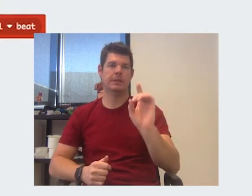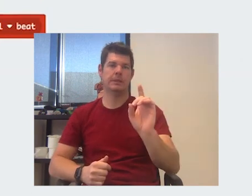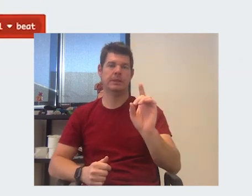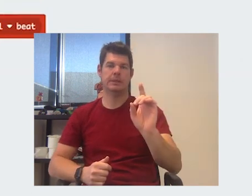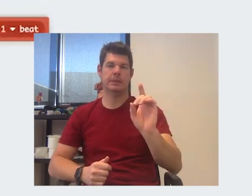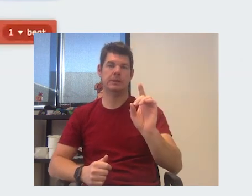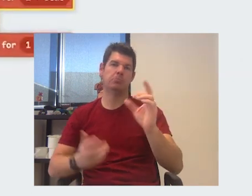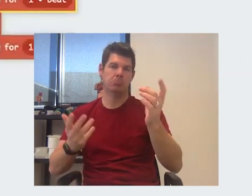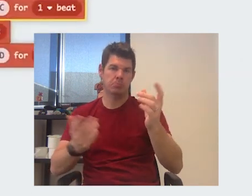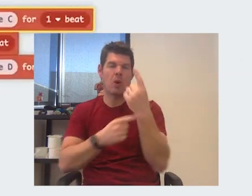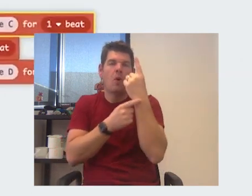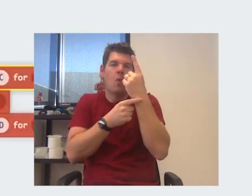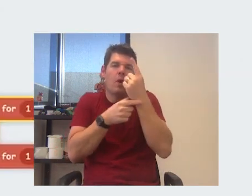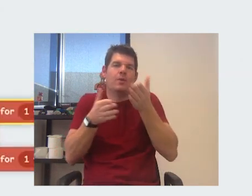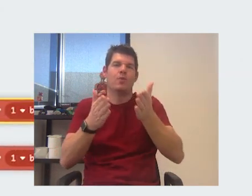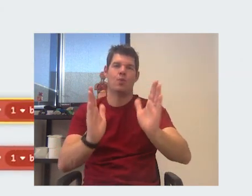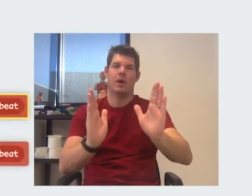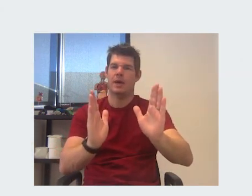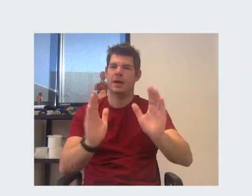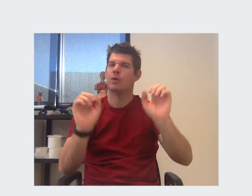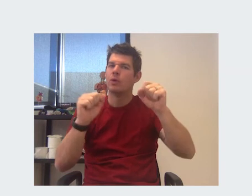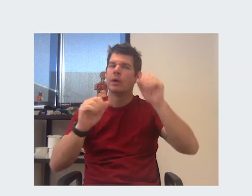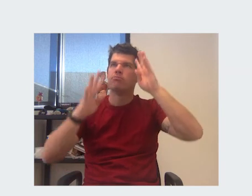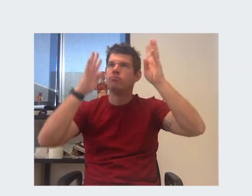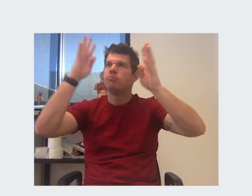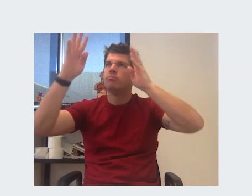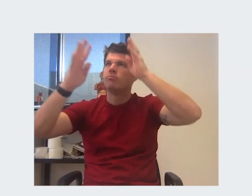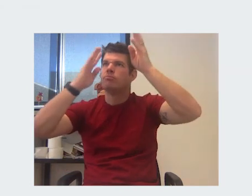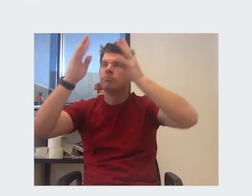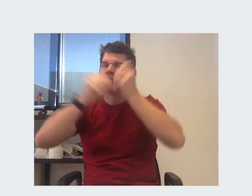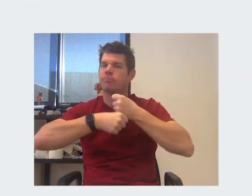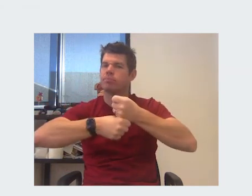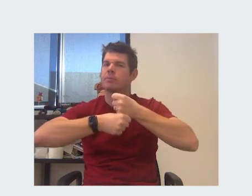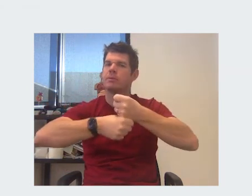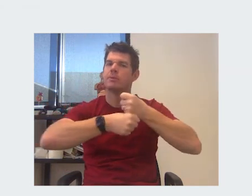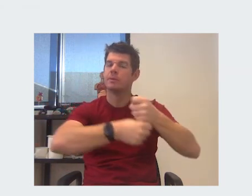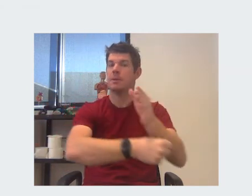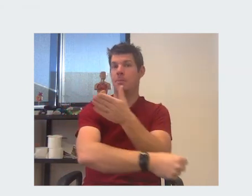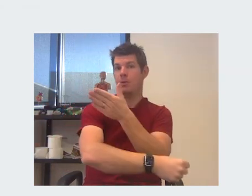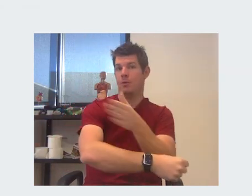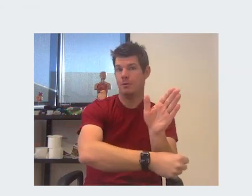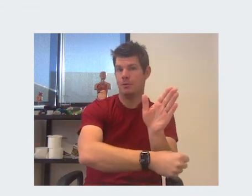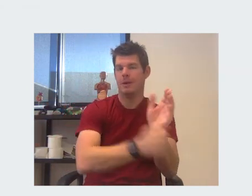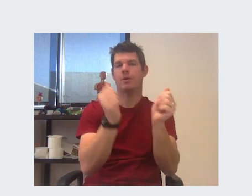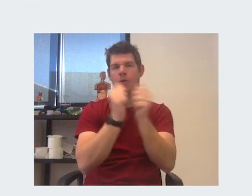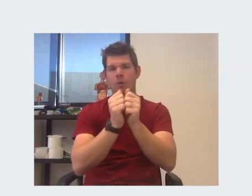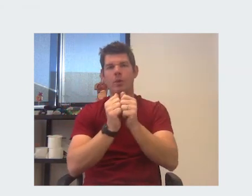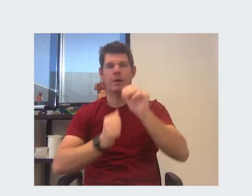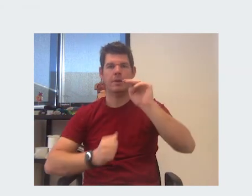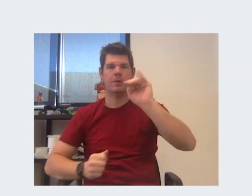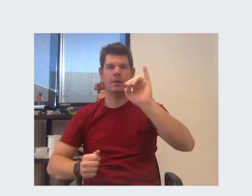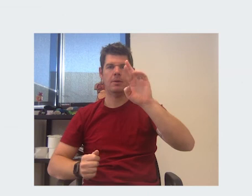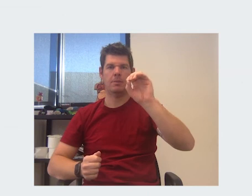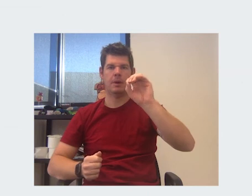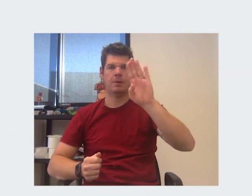is one of the ways that you can create musical tones and sounds with the microbit. But